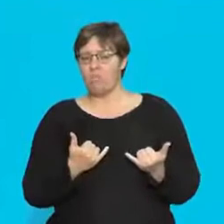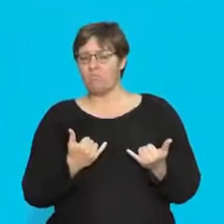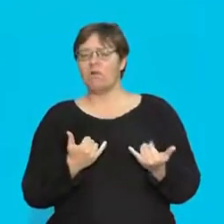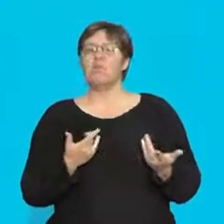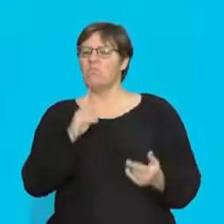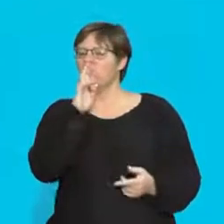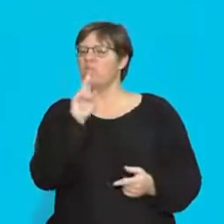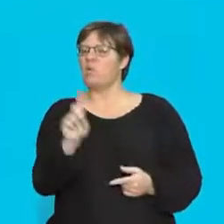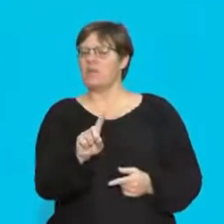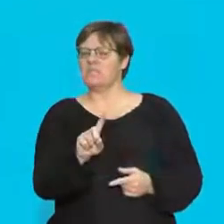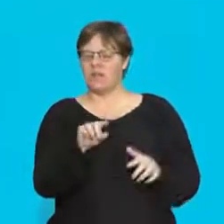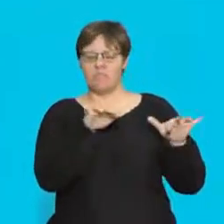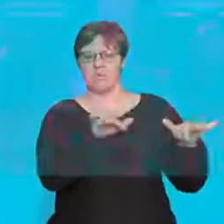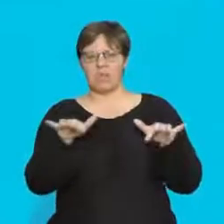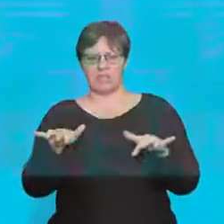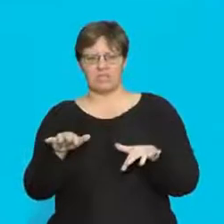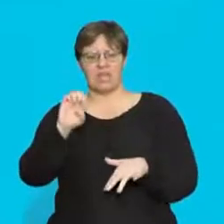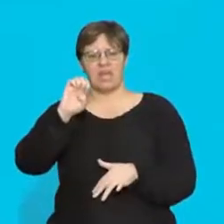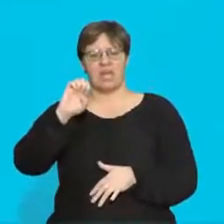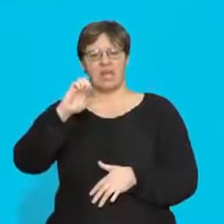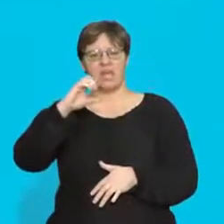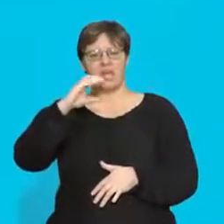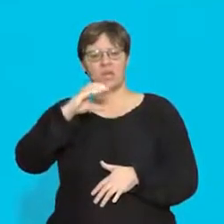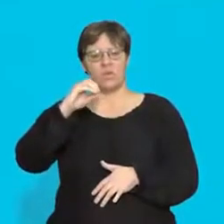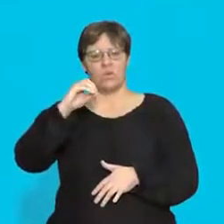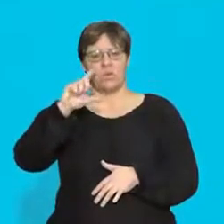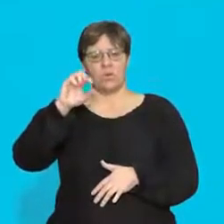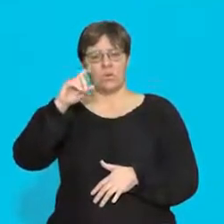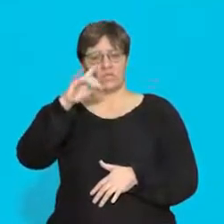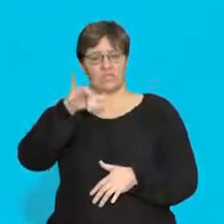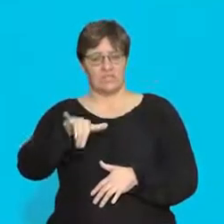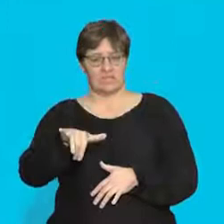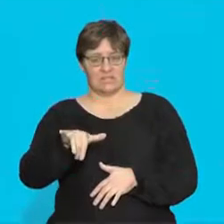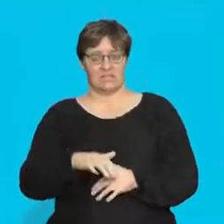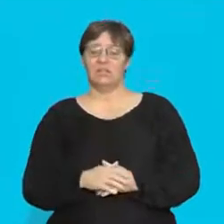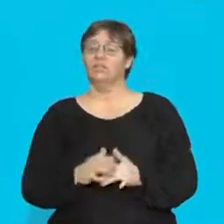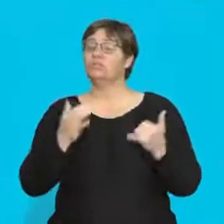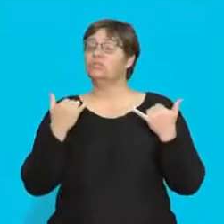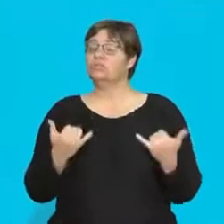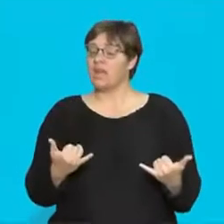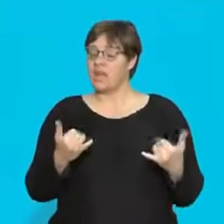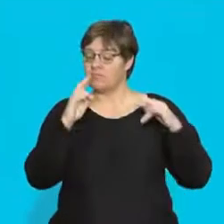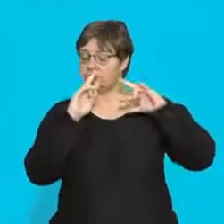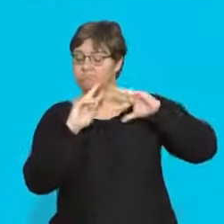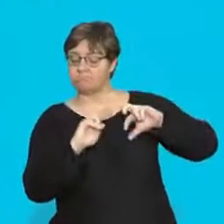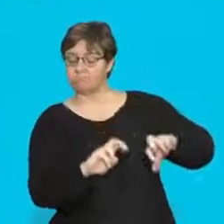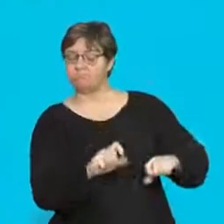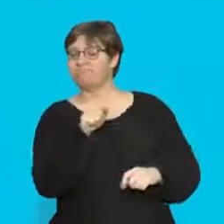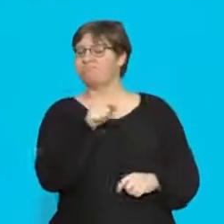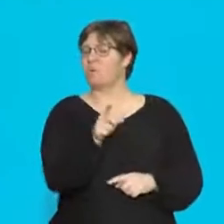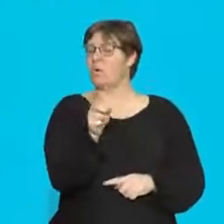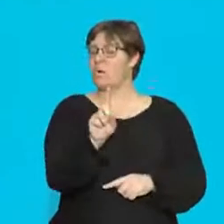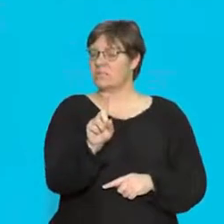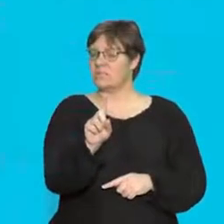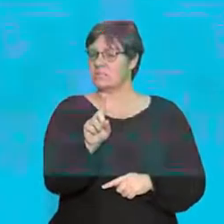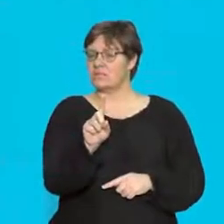on population ecology, and today the focus of our investigation is into